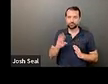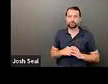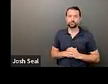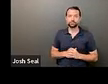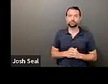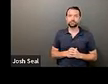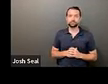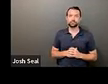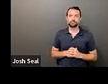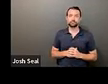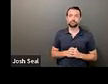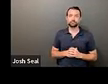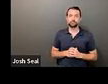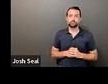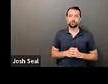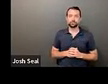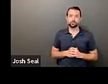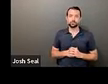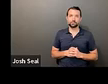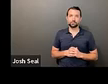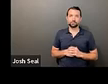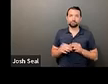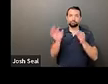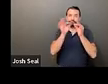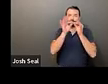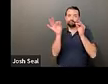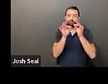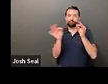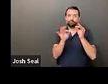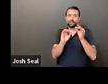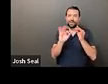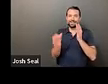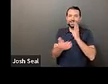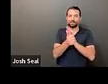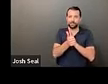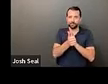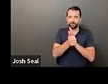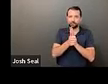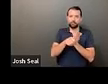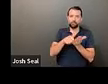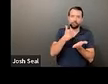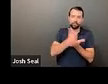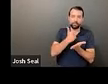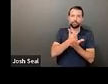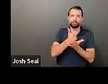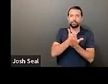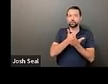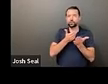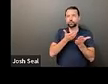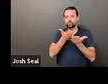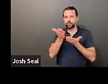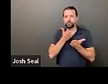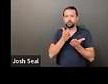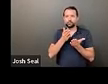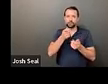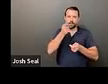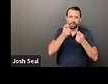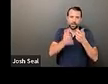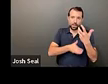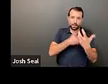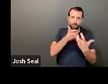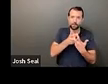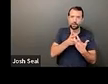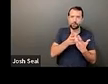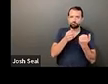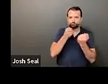And that is a statement of supplementary aids, services, modifications, and or supports. You can see the IDEA reference followed by the MUSER